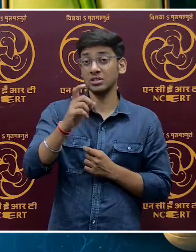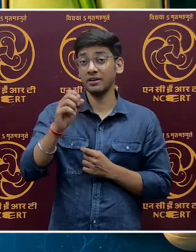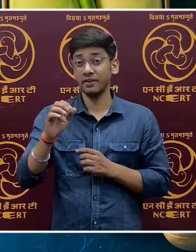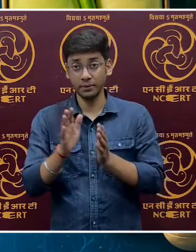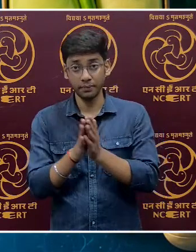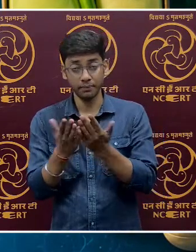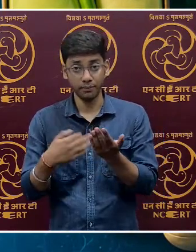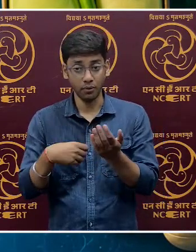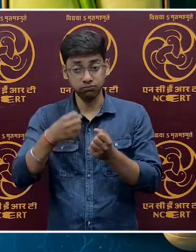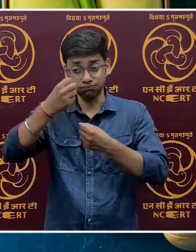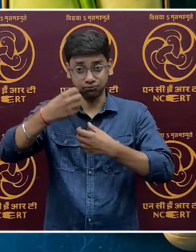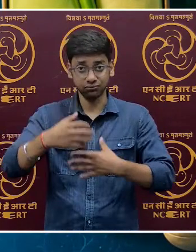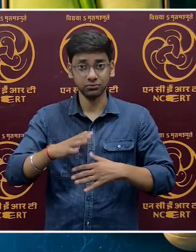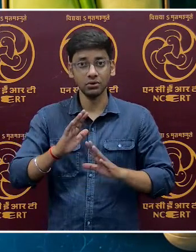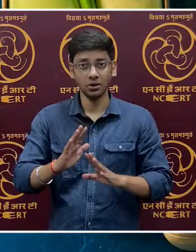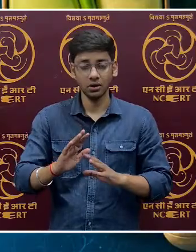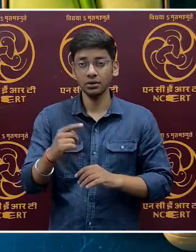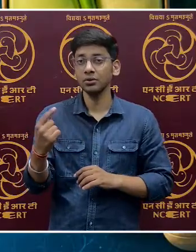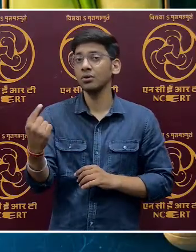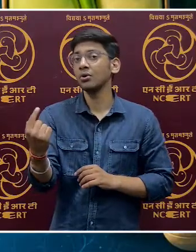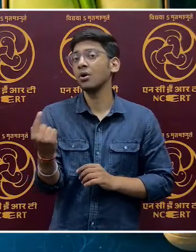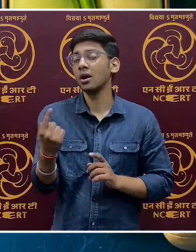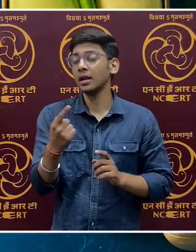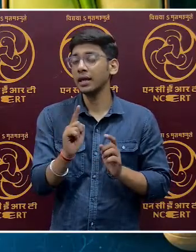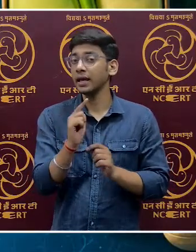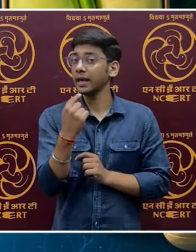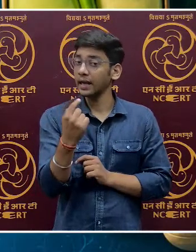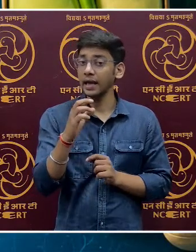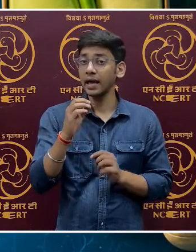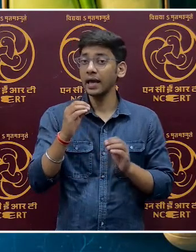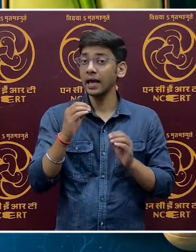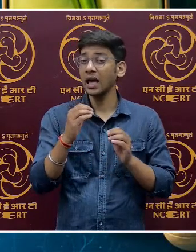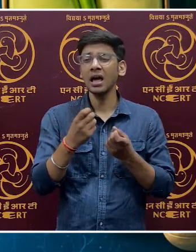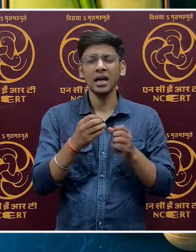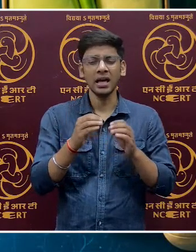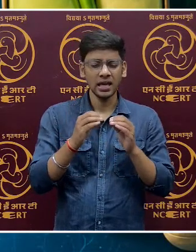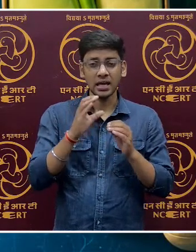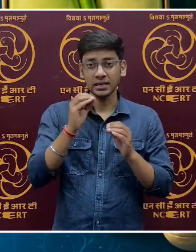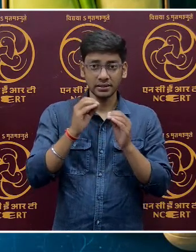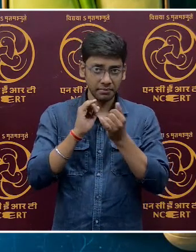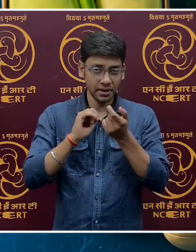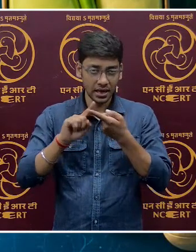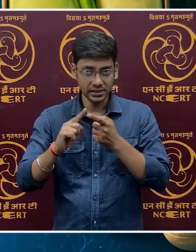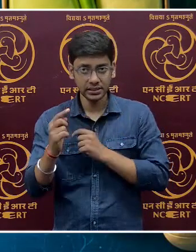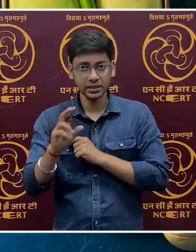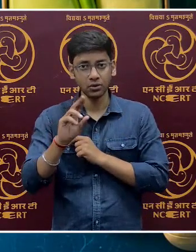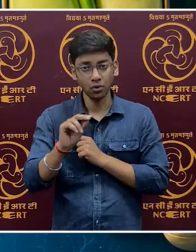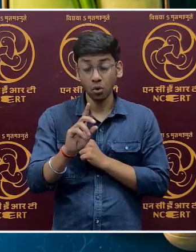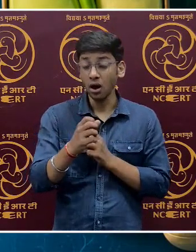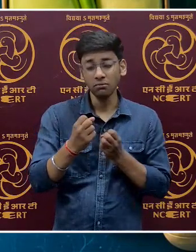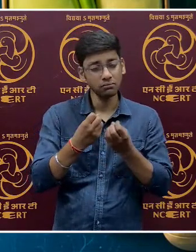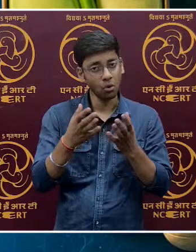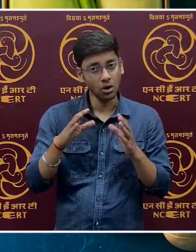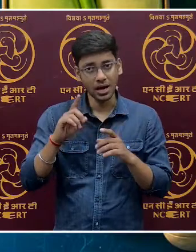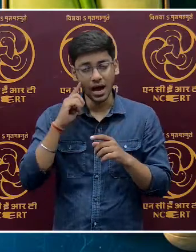over here, because it is not only of the one board, it could be of the different other boards. Now you have to come to the